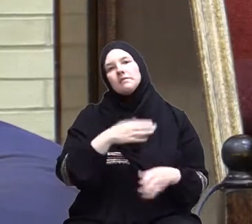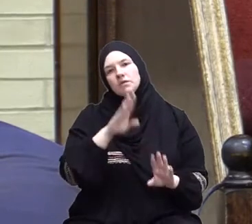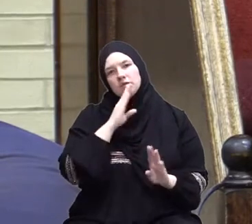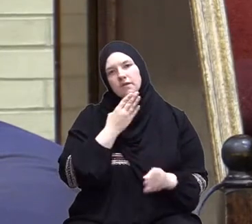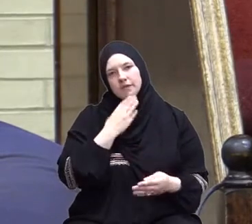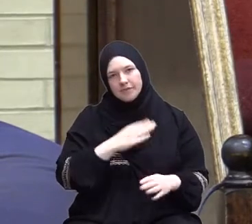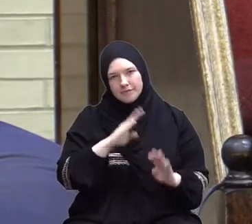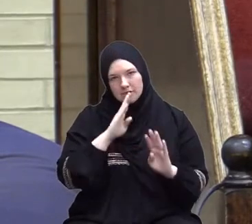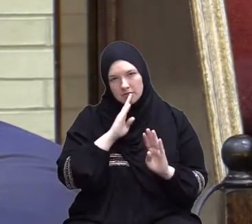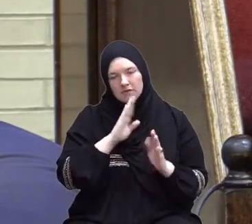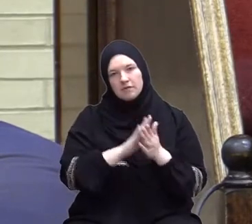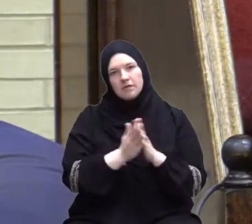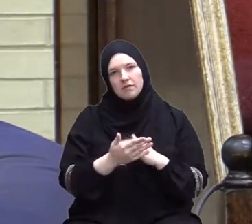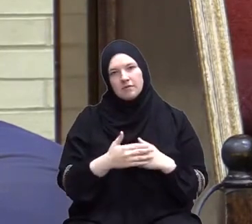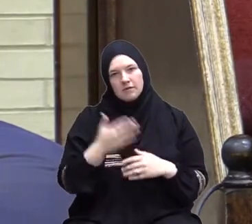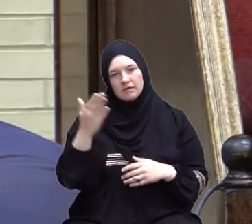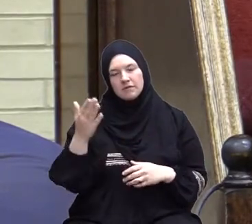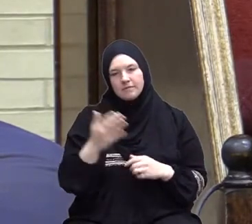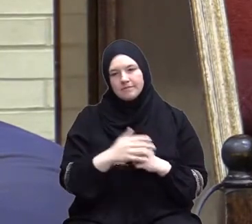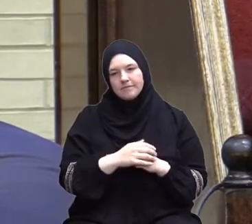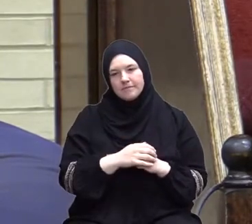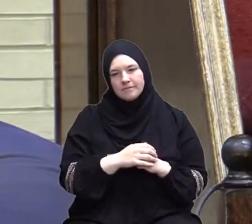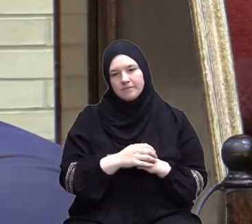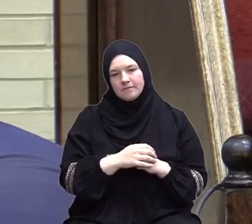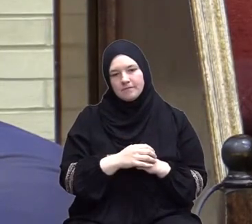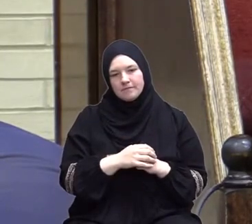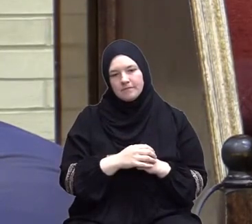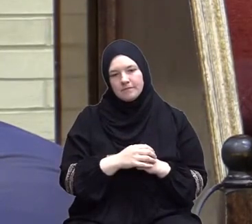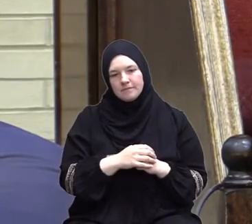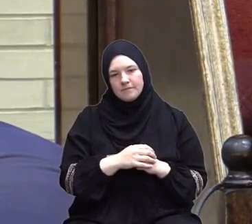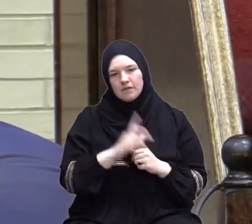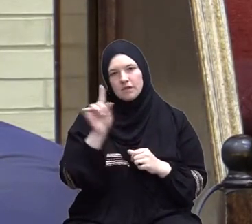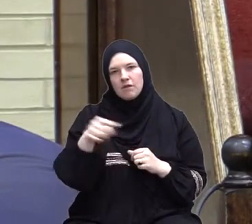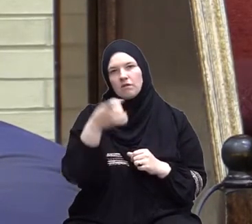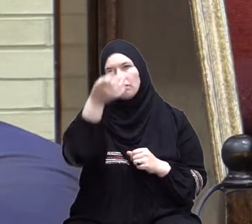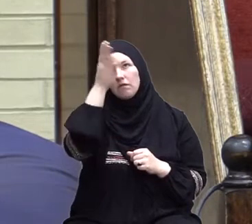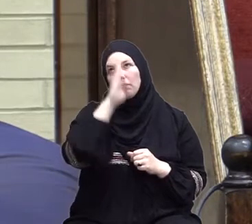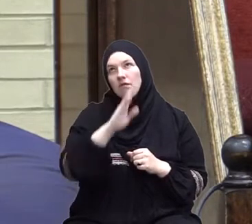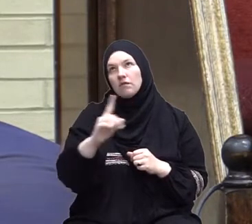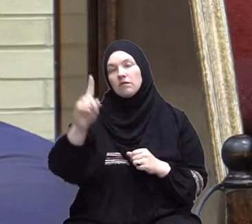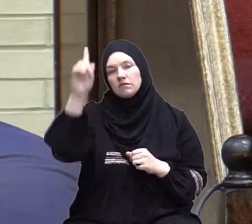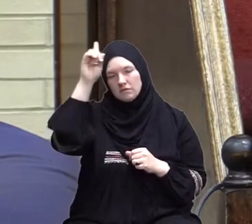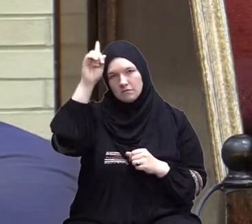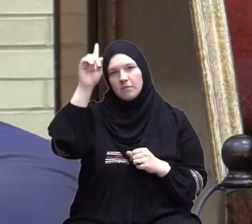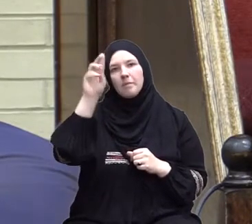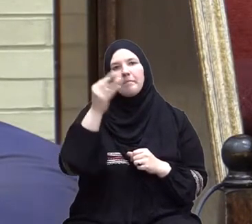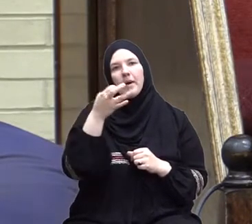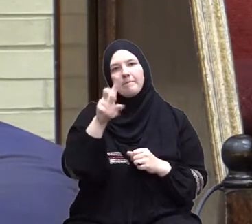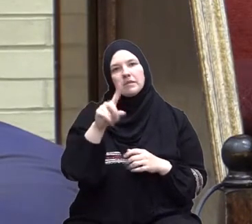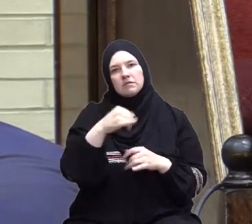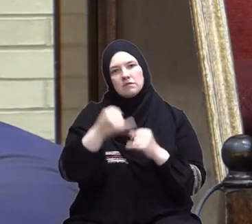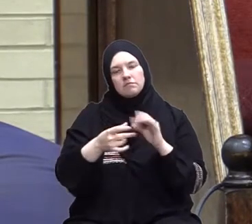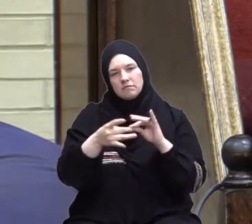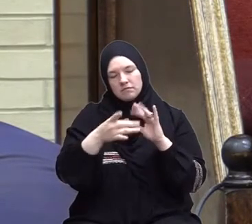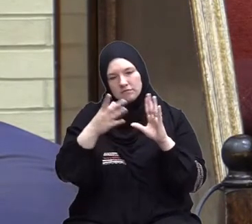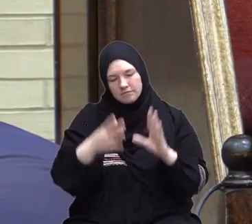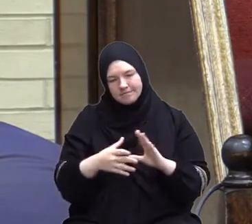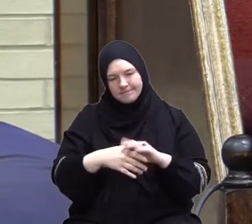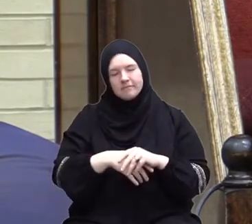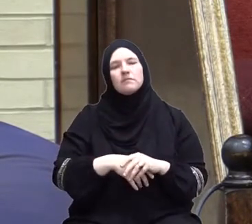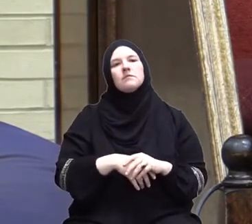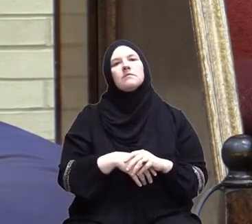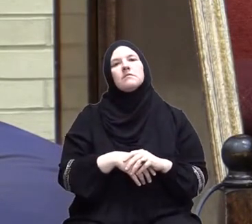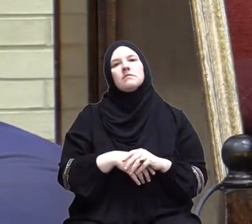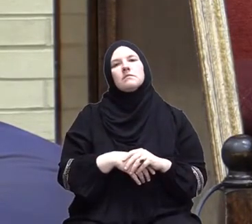Alhamdulillah wa kafa wa salatu wa salamu ala ibadihi alladhina astafa wa ashhadu an la ilaha illallah wa ashhadu anna muhammadan abduhu